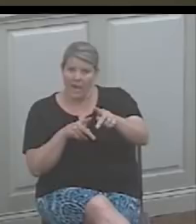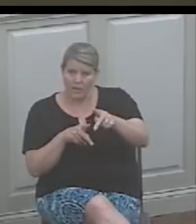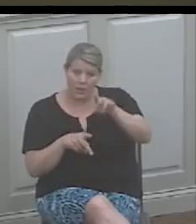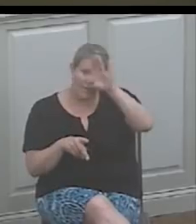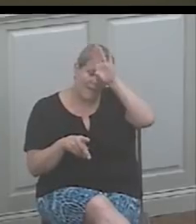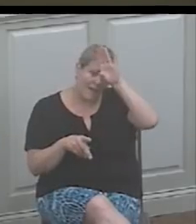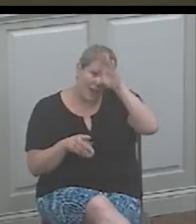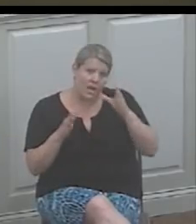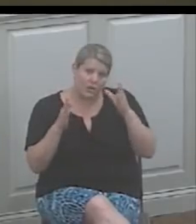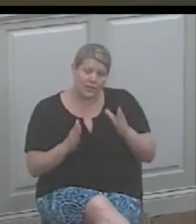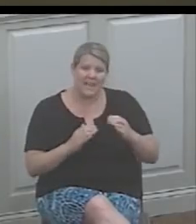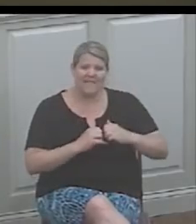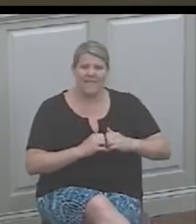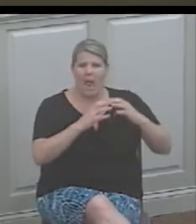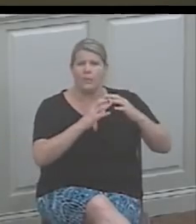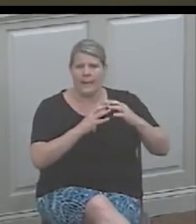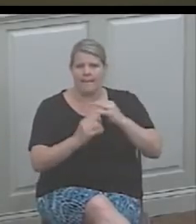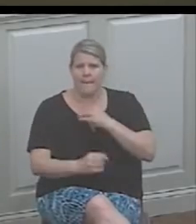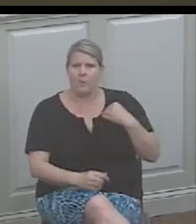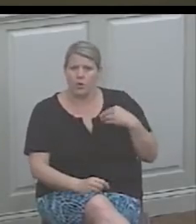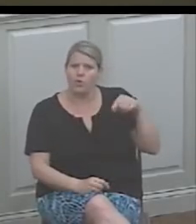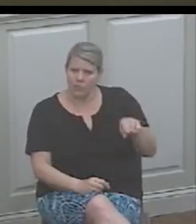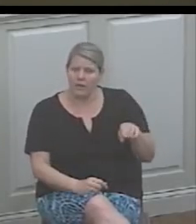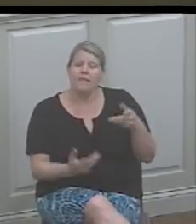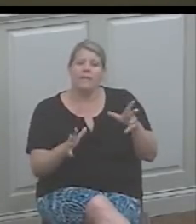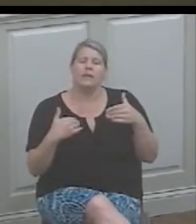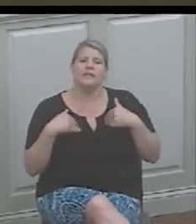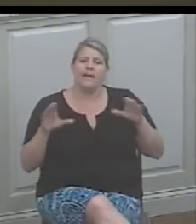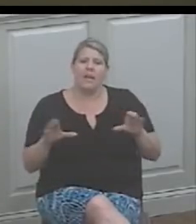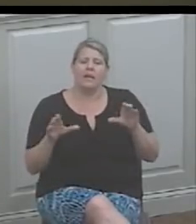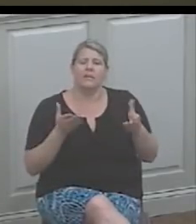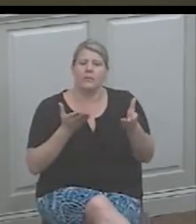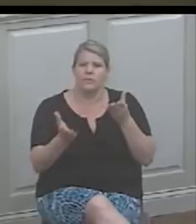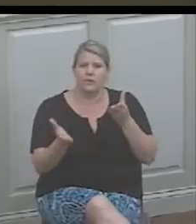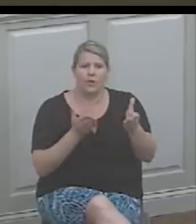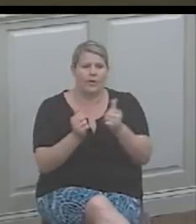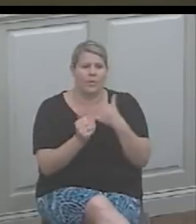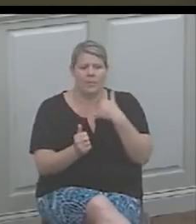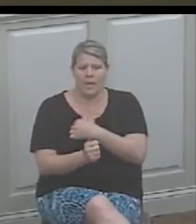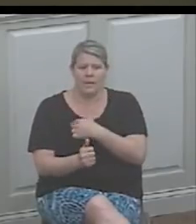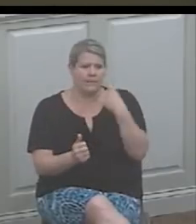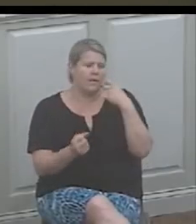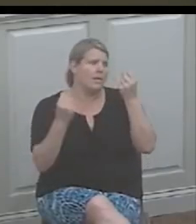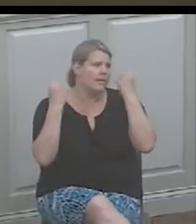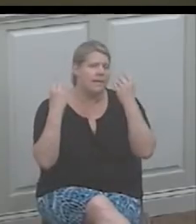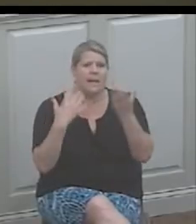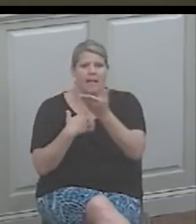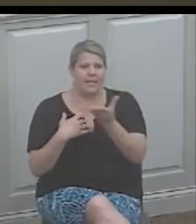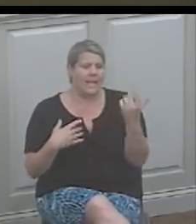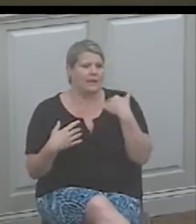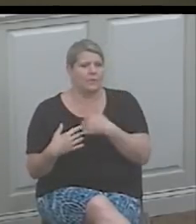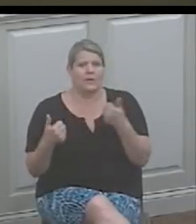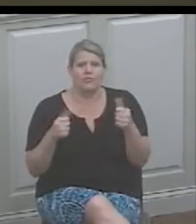Danville Professional Firefighters and has actively served with us with many things that we try to accomplish and the